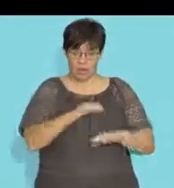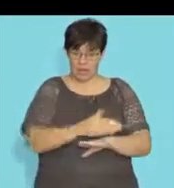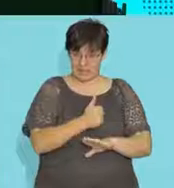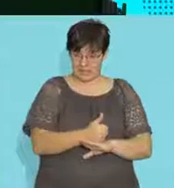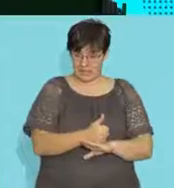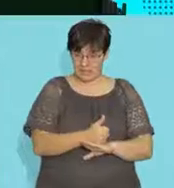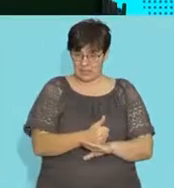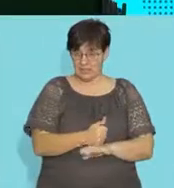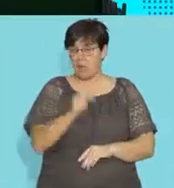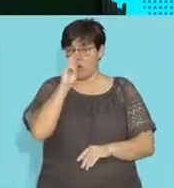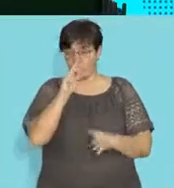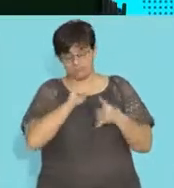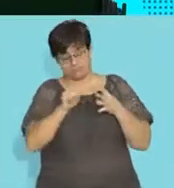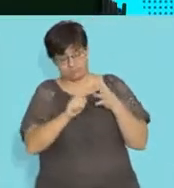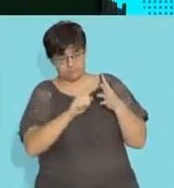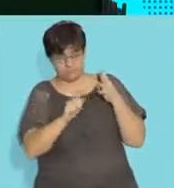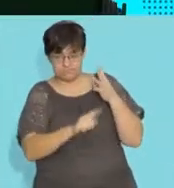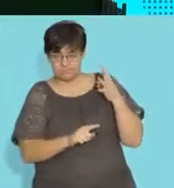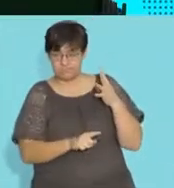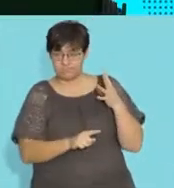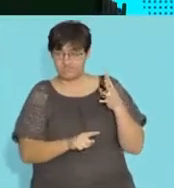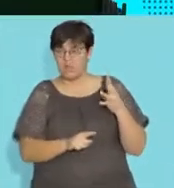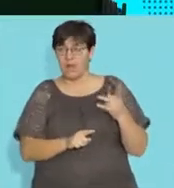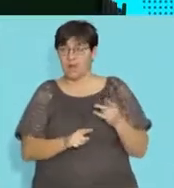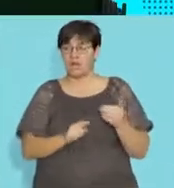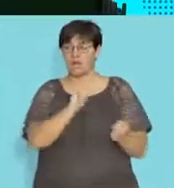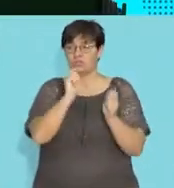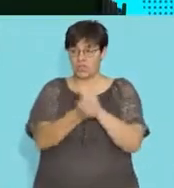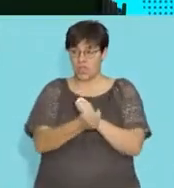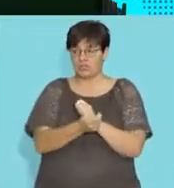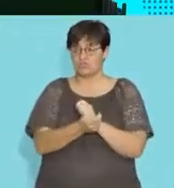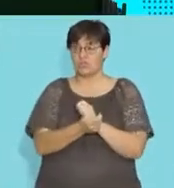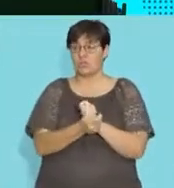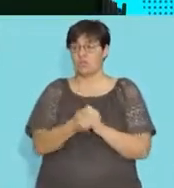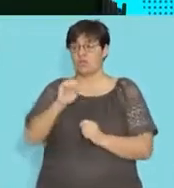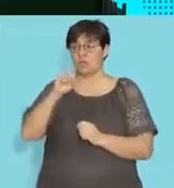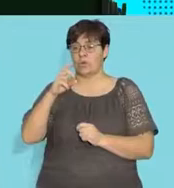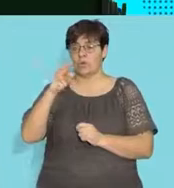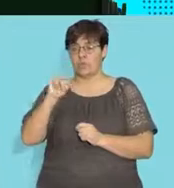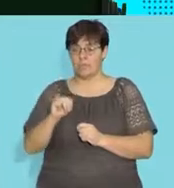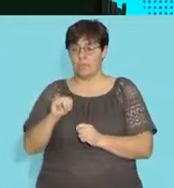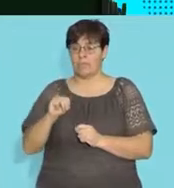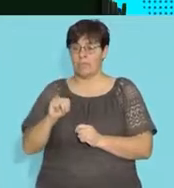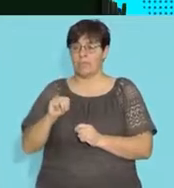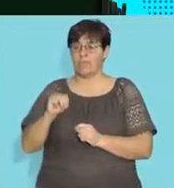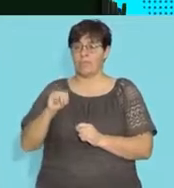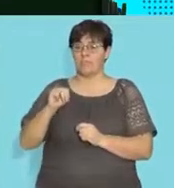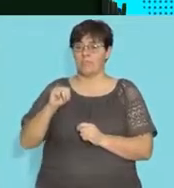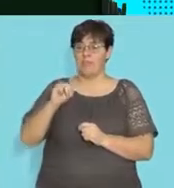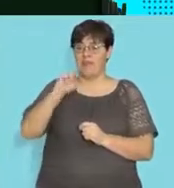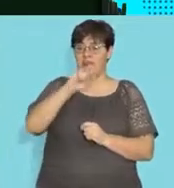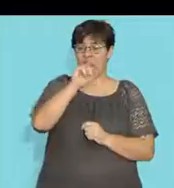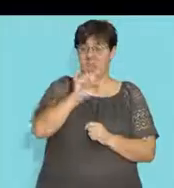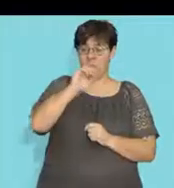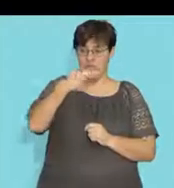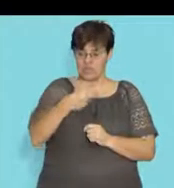base, if you go look at all the sodium hydroxide converted into ions, it basically means that my hydroxide